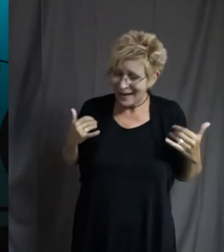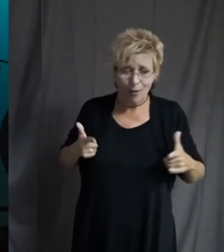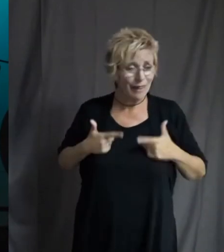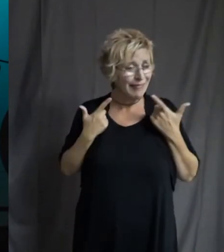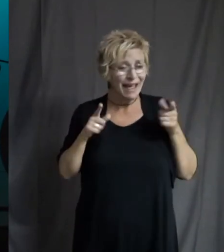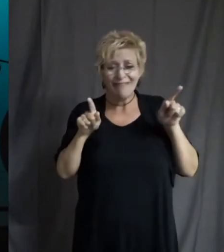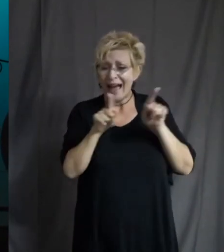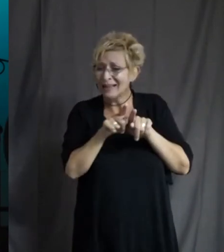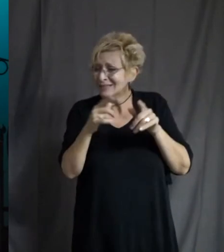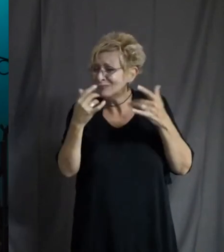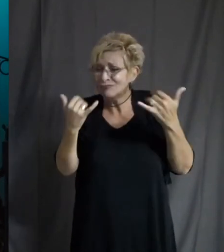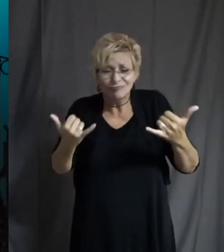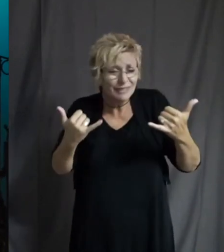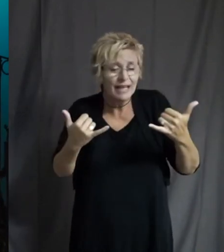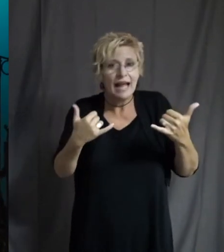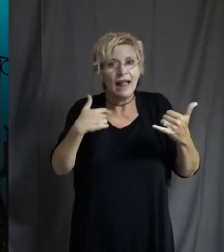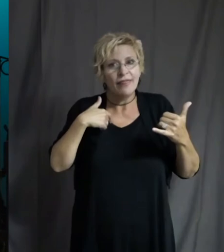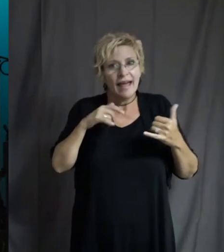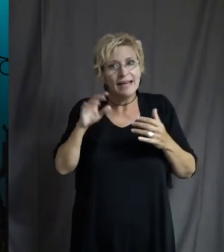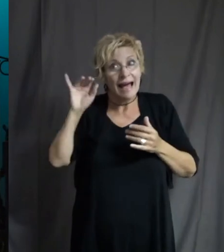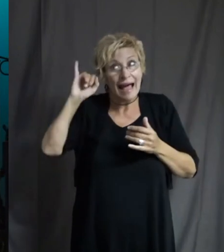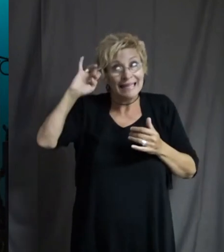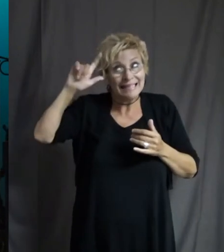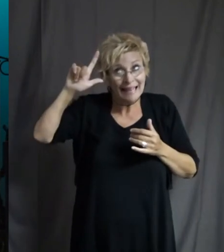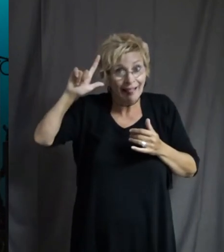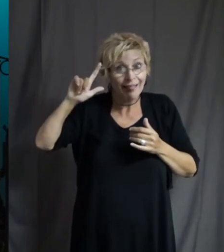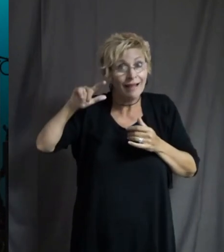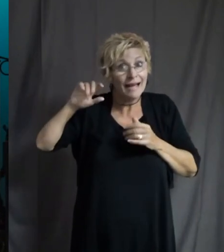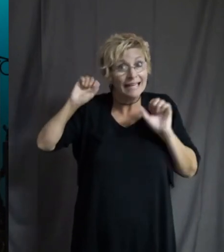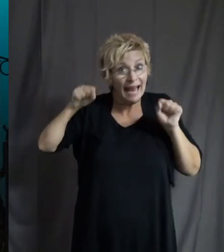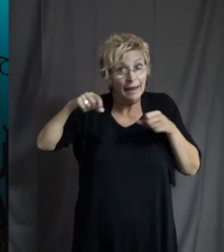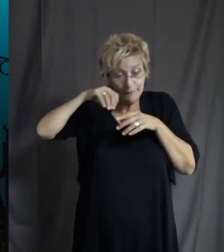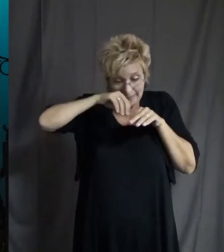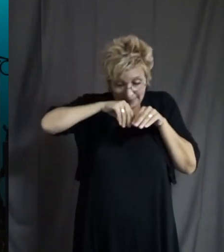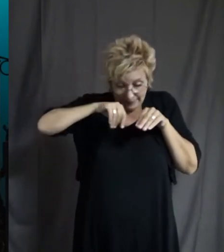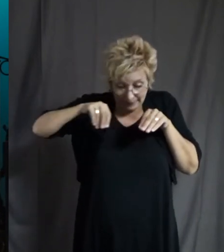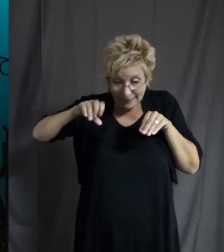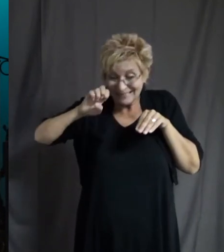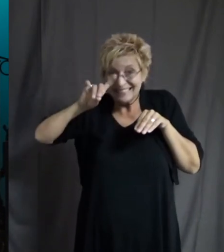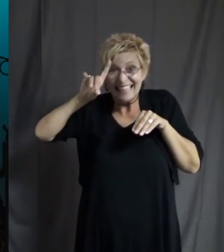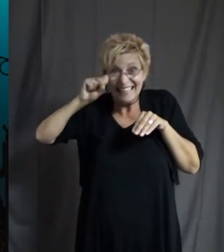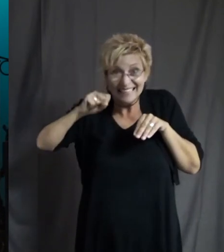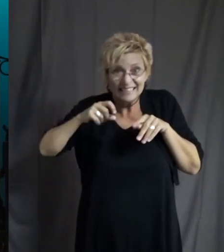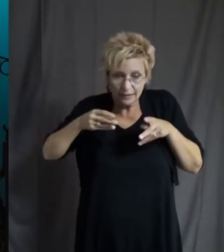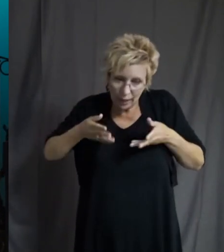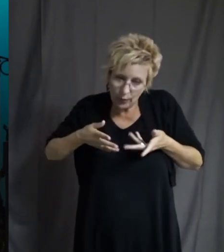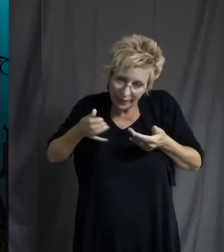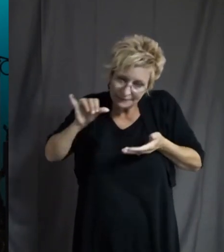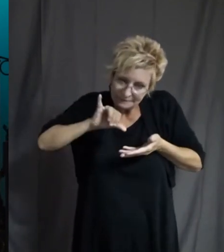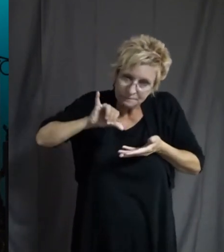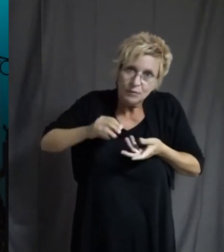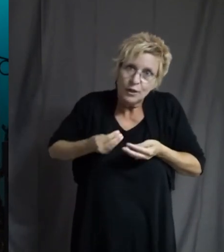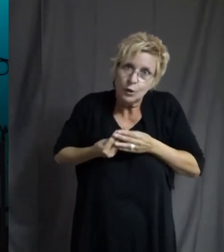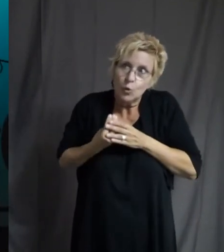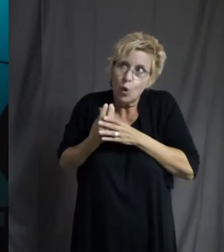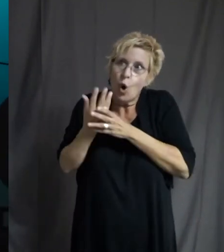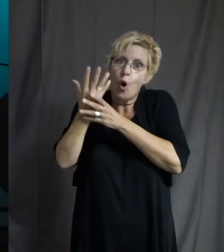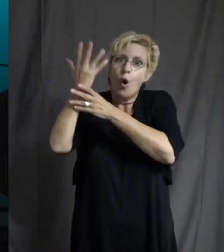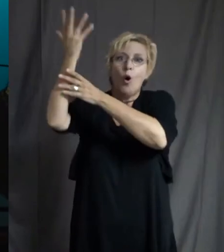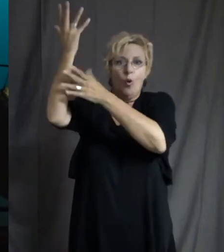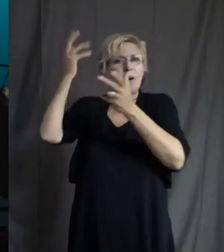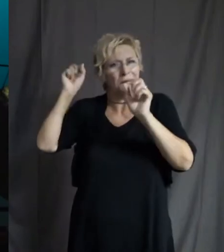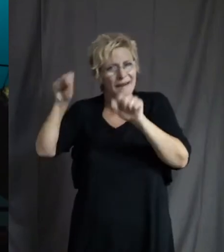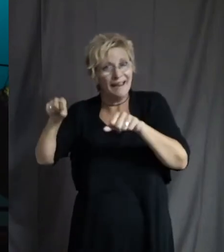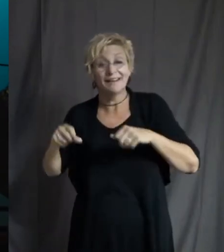that we nurture the seeds of those ideals so that they can grow in our lives. You know, some people listening to this talk that are